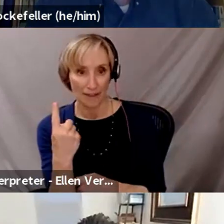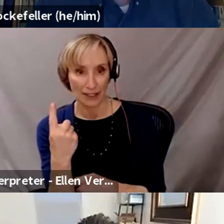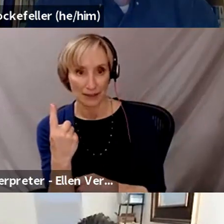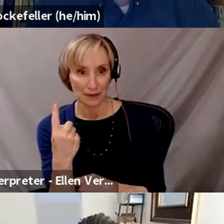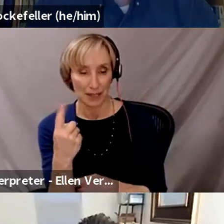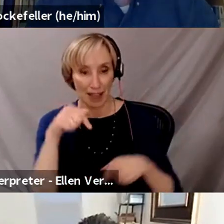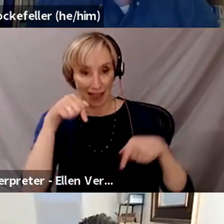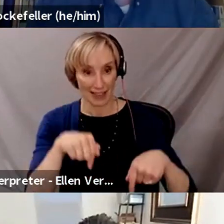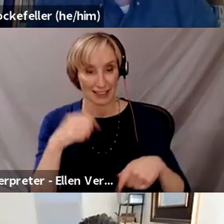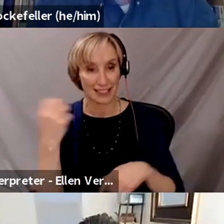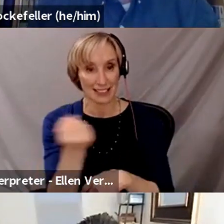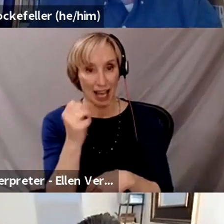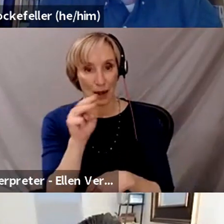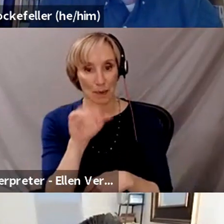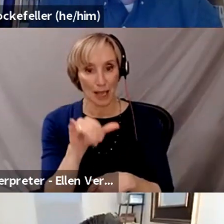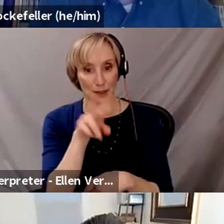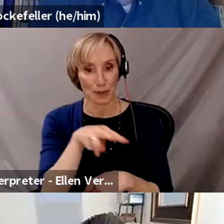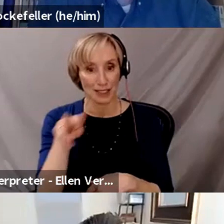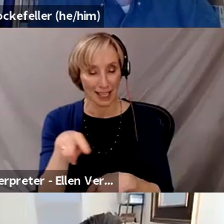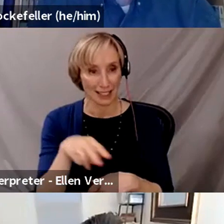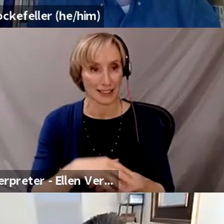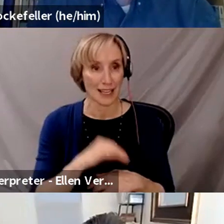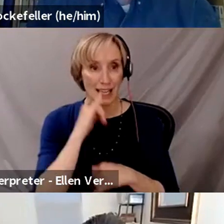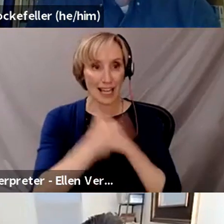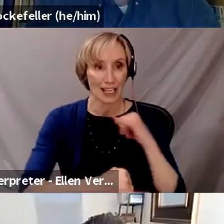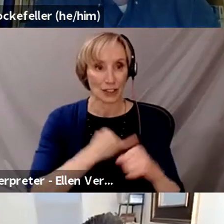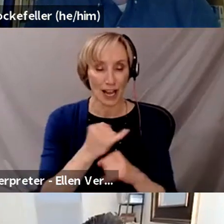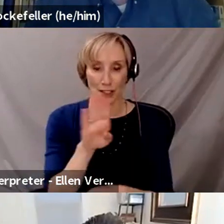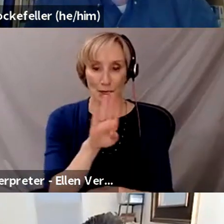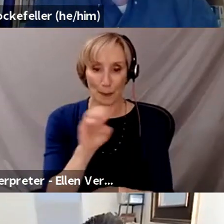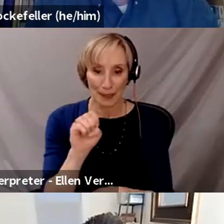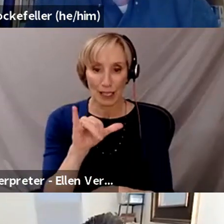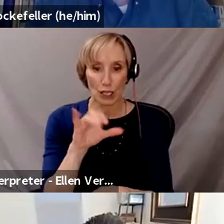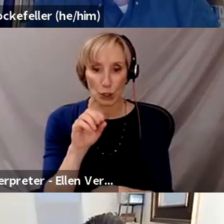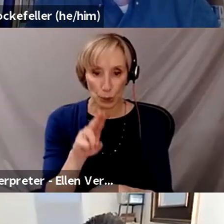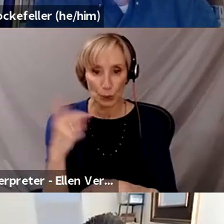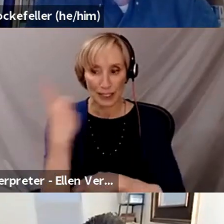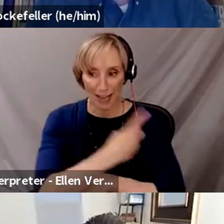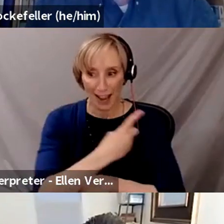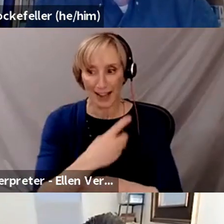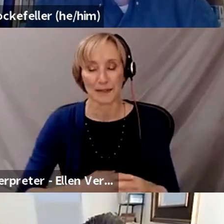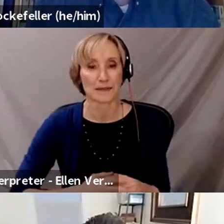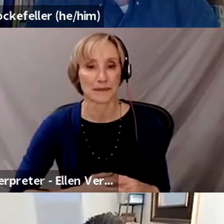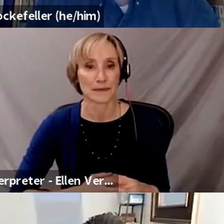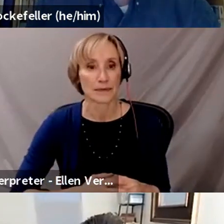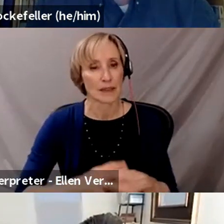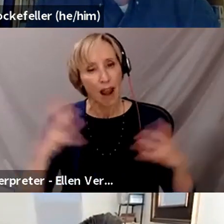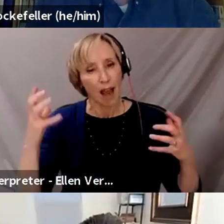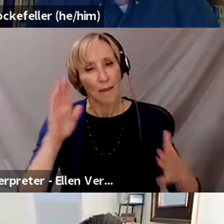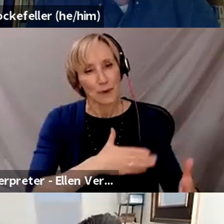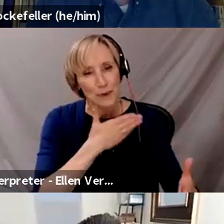on this Saturday, May 22nd, which is International BU Day. This year we have lots of music,